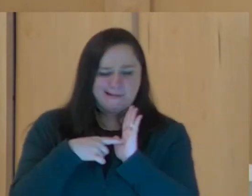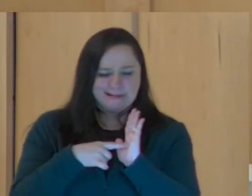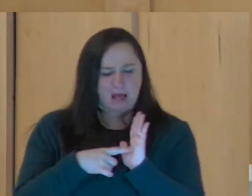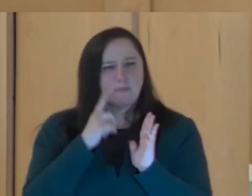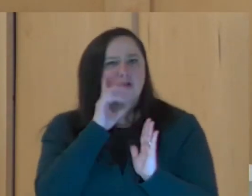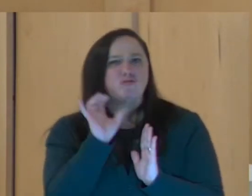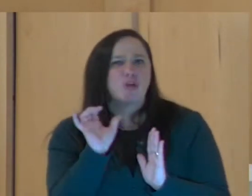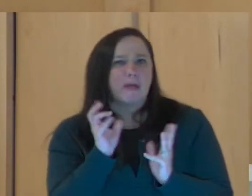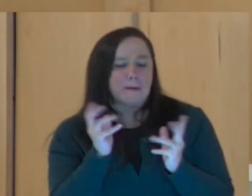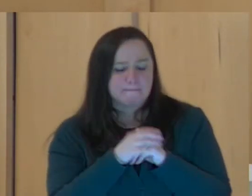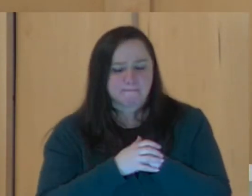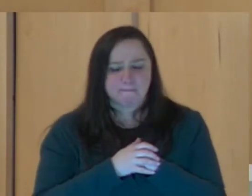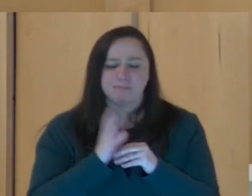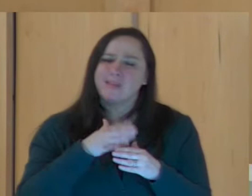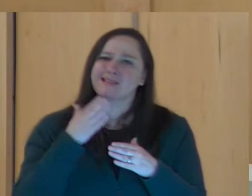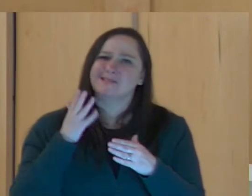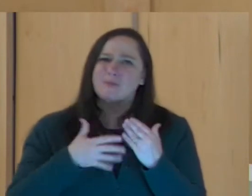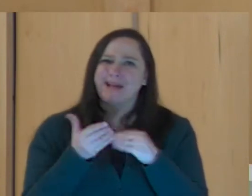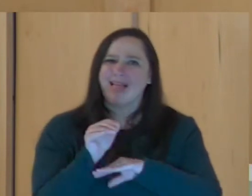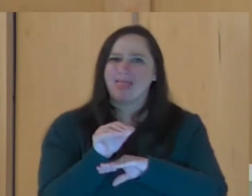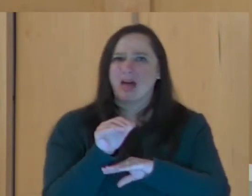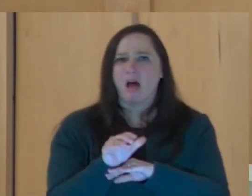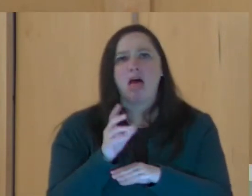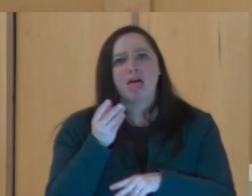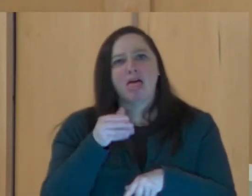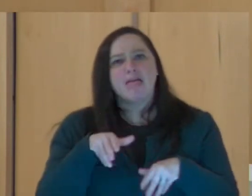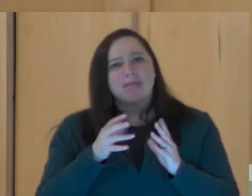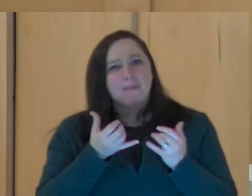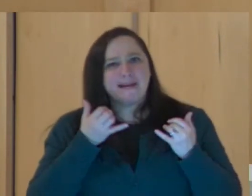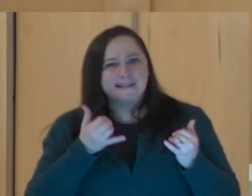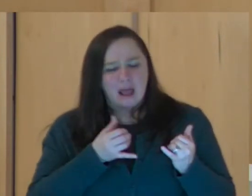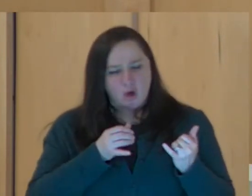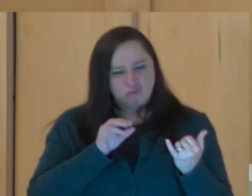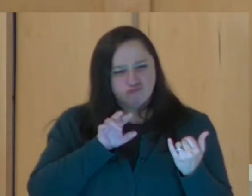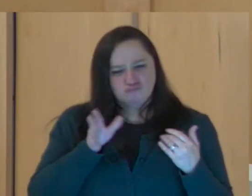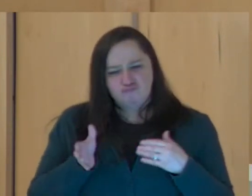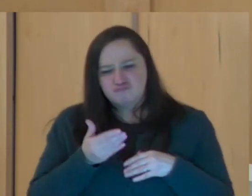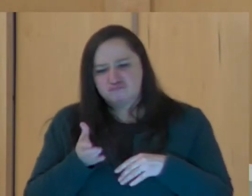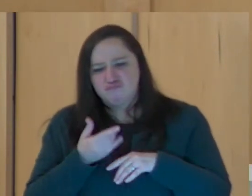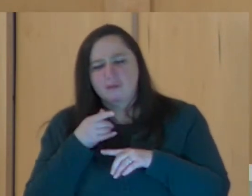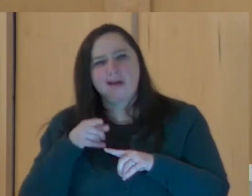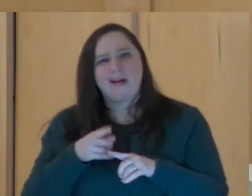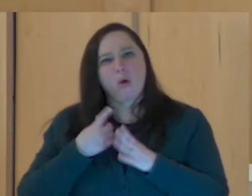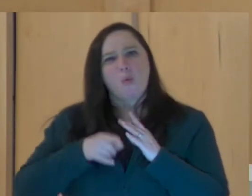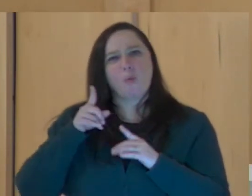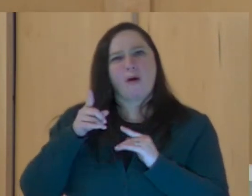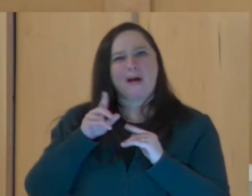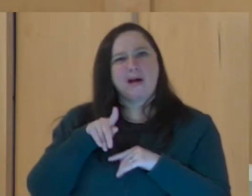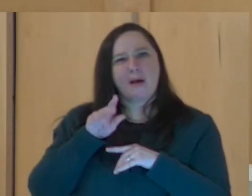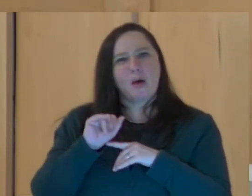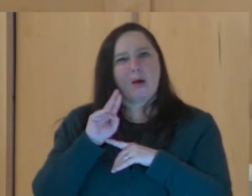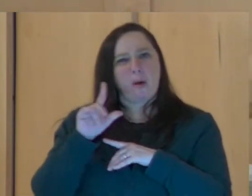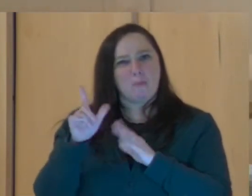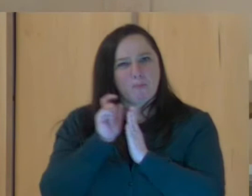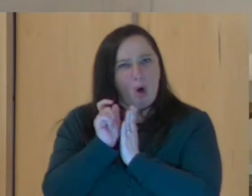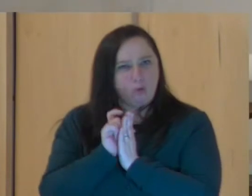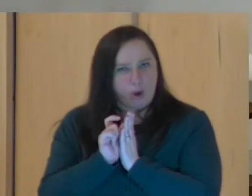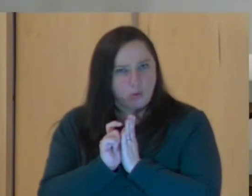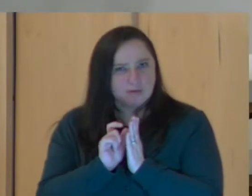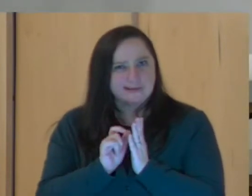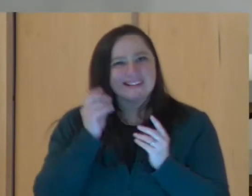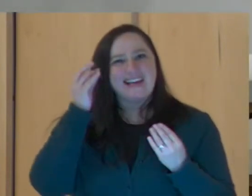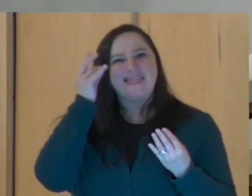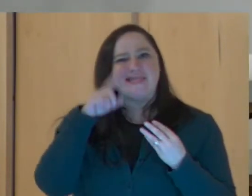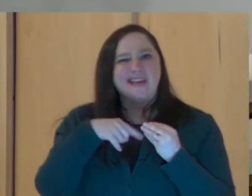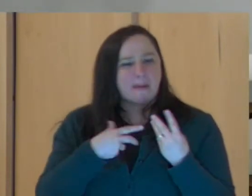So as we close this afternoon, let me just turn there and read you straight from what he wrote. I want you to look for this. Look